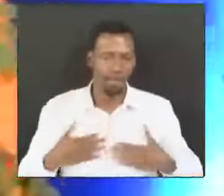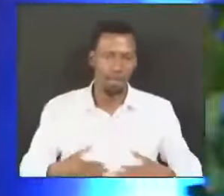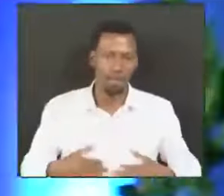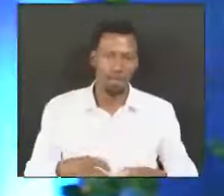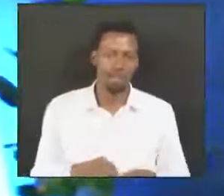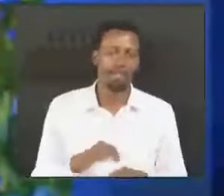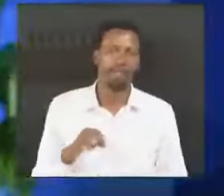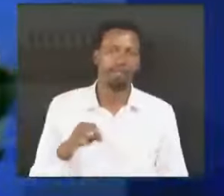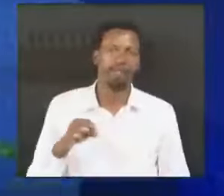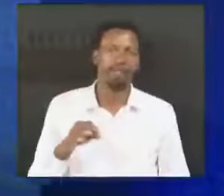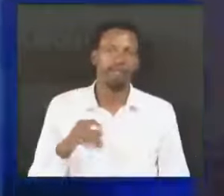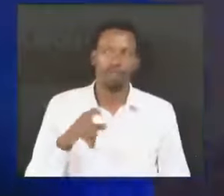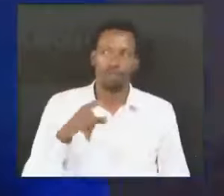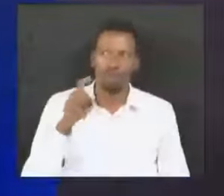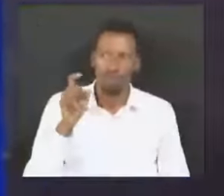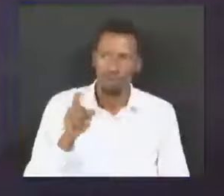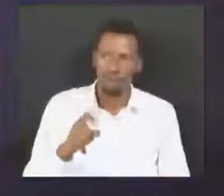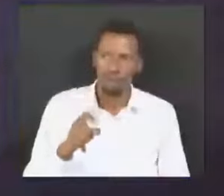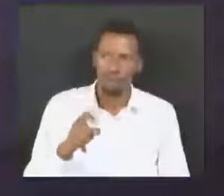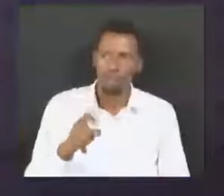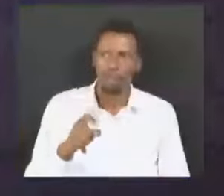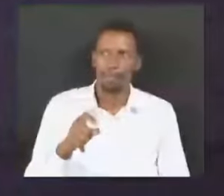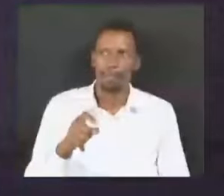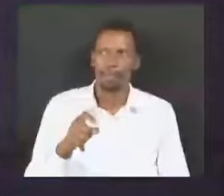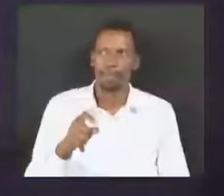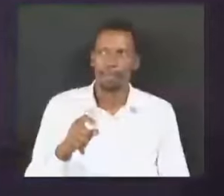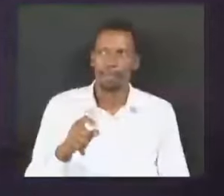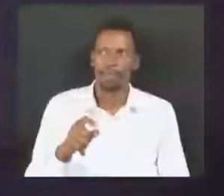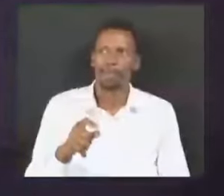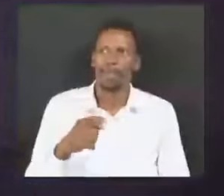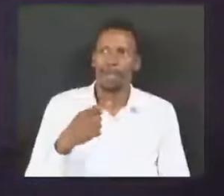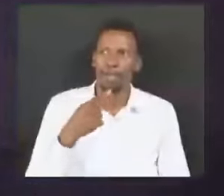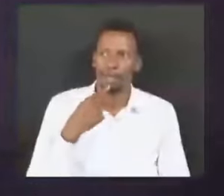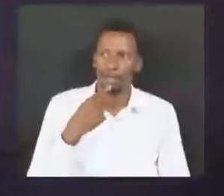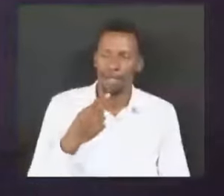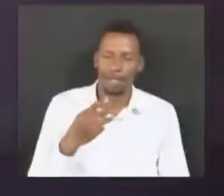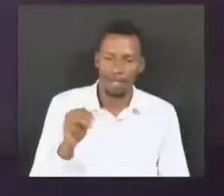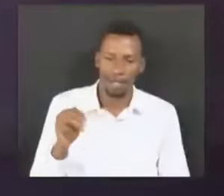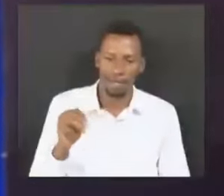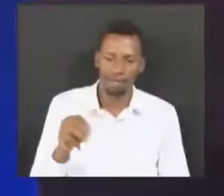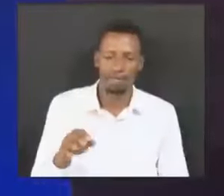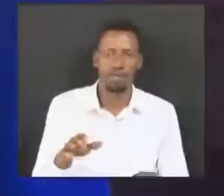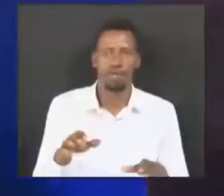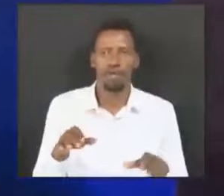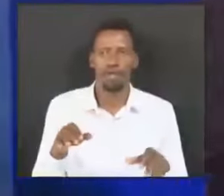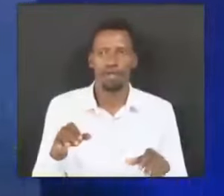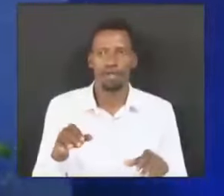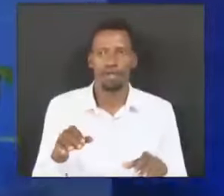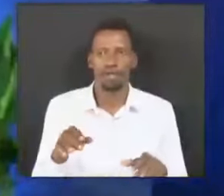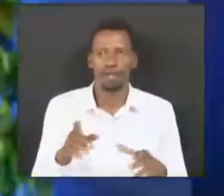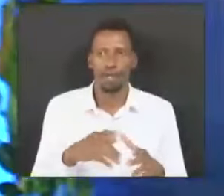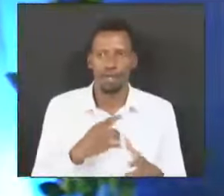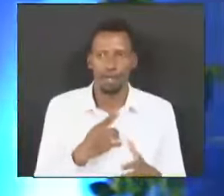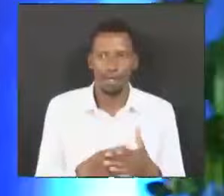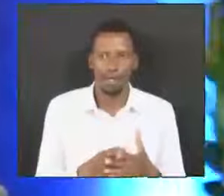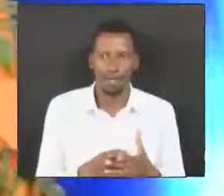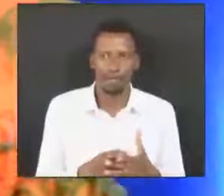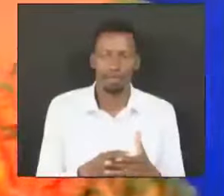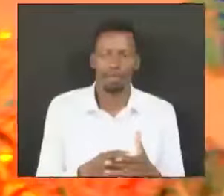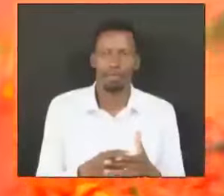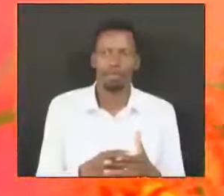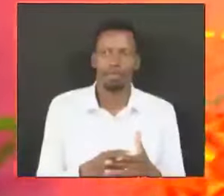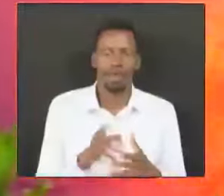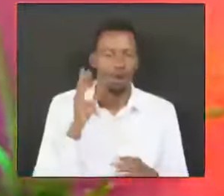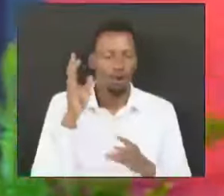spiritually. You must say to them, wait while you come with our help, so that your worries will pass away